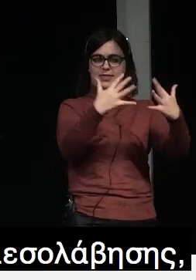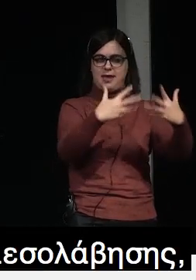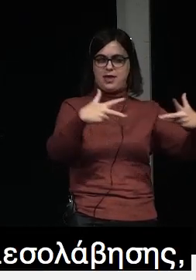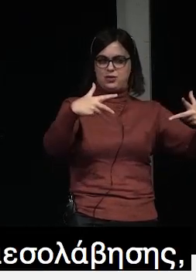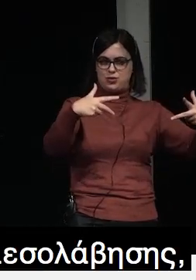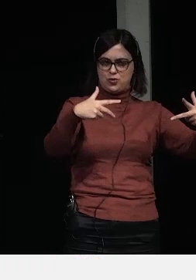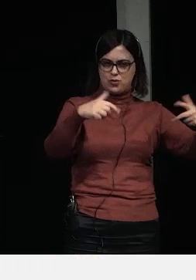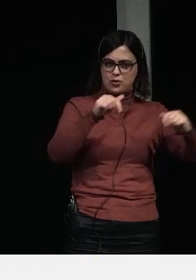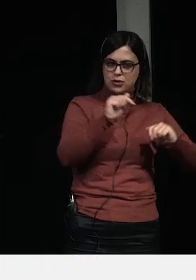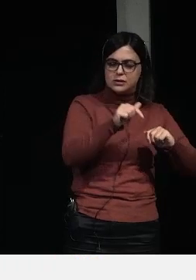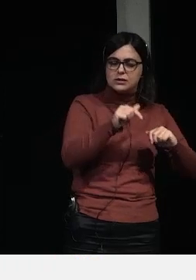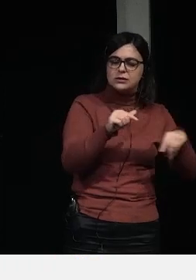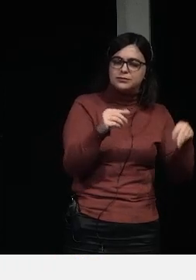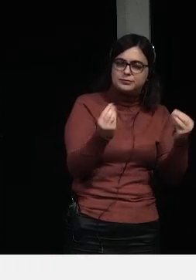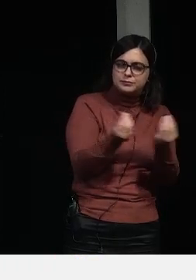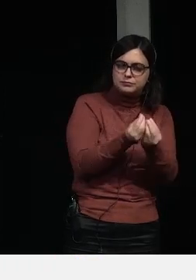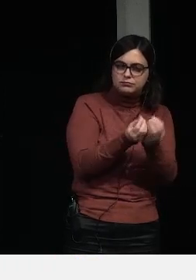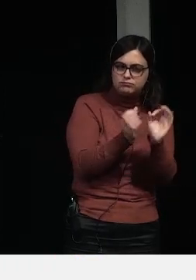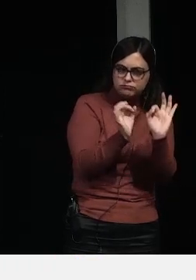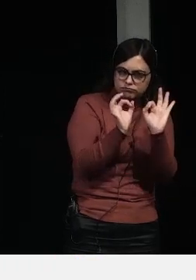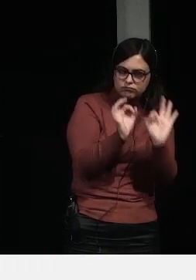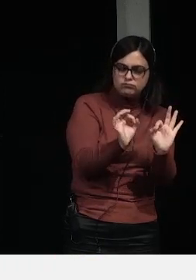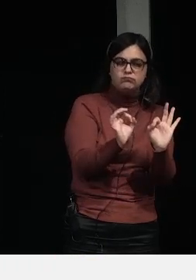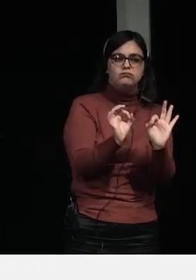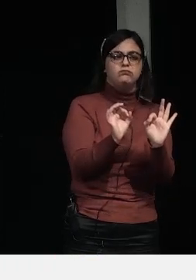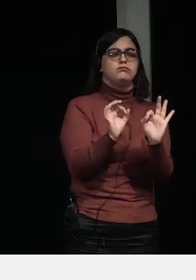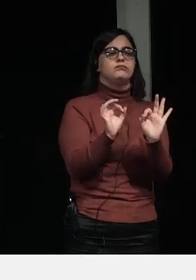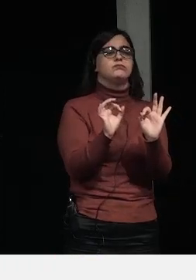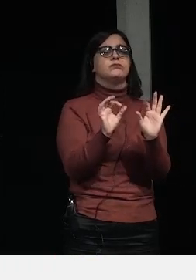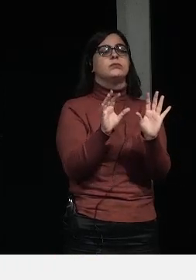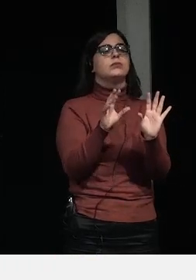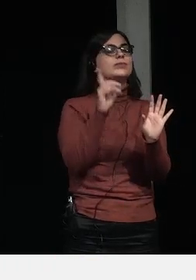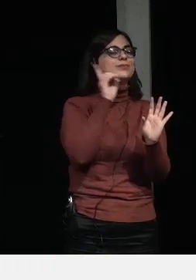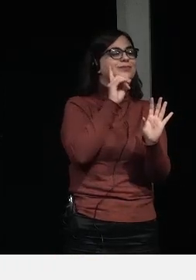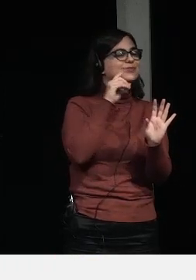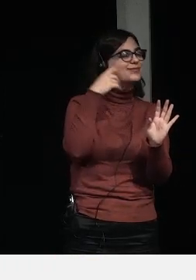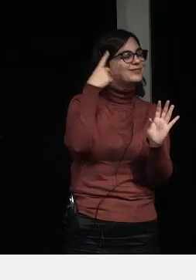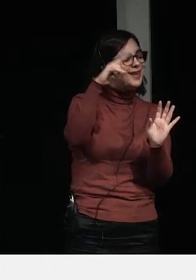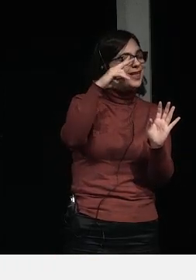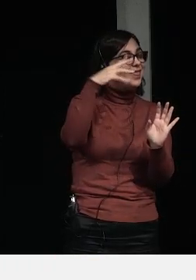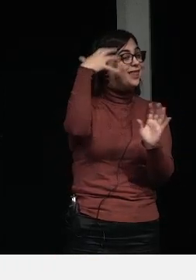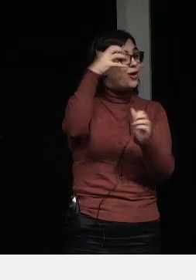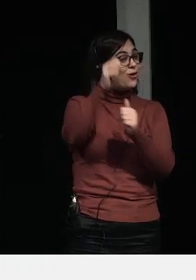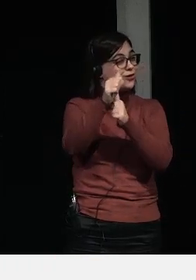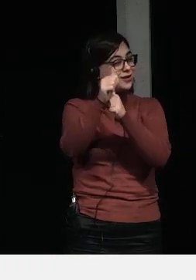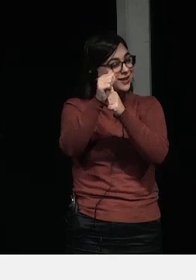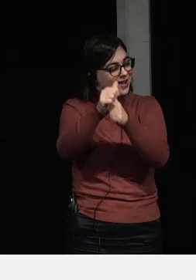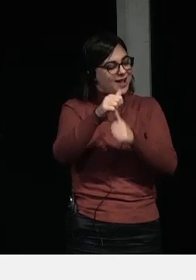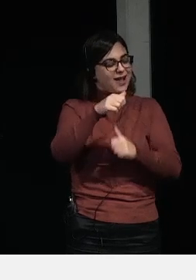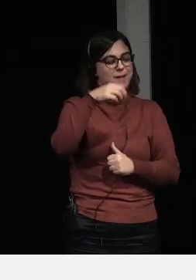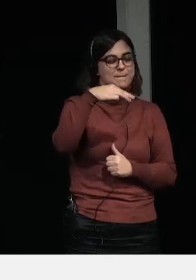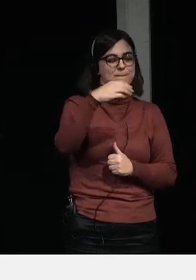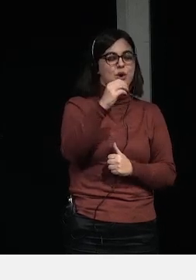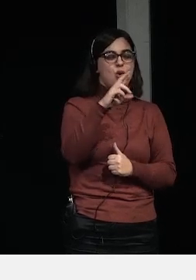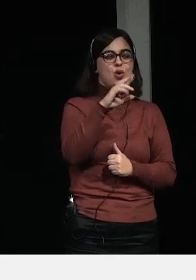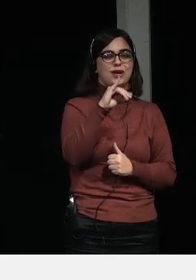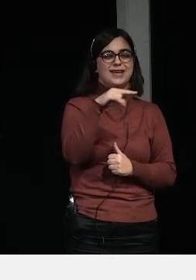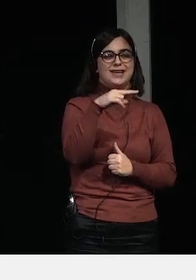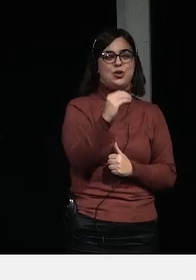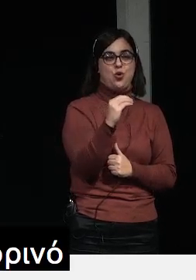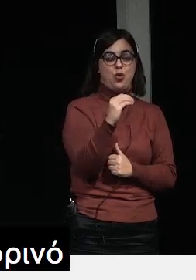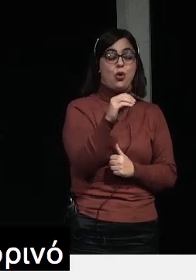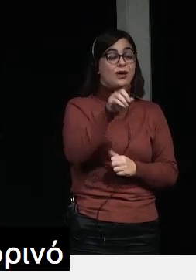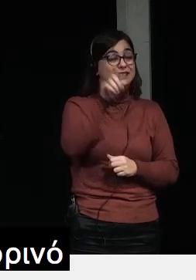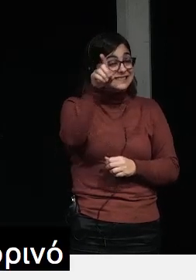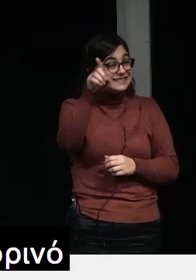the recently deceased Jacqueline Morineau, considered as an archetype of her thought. We are in